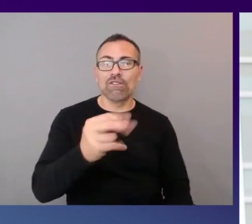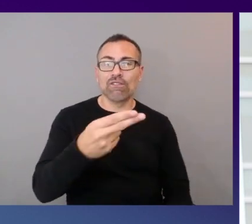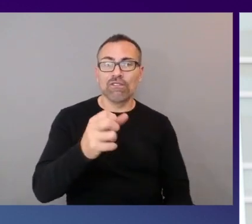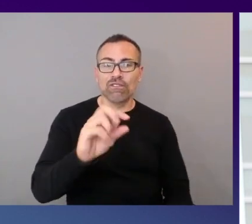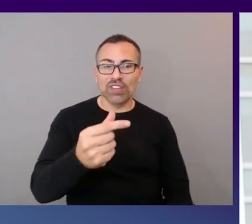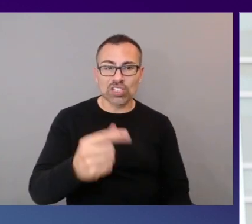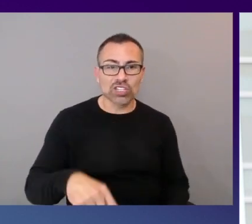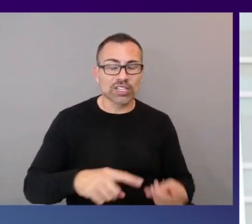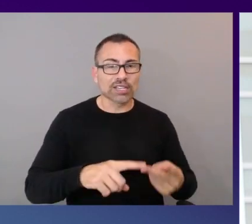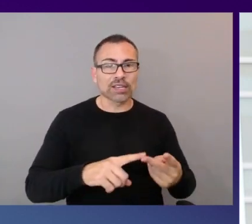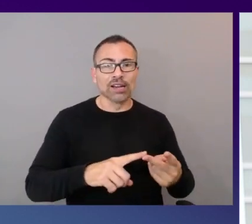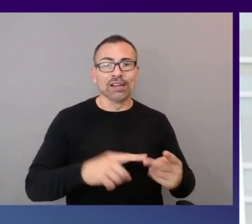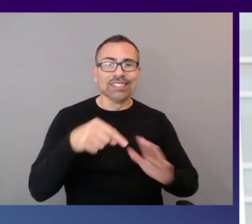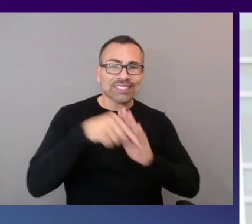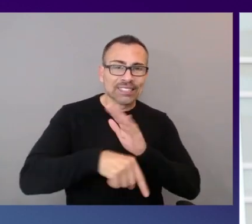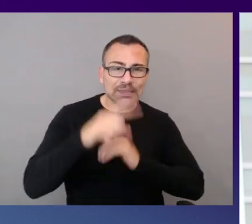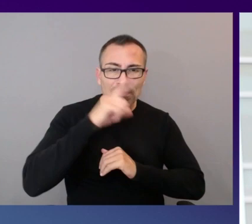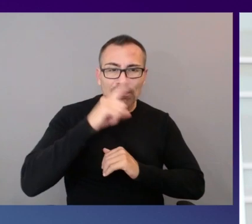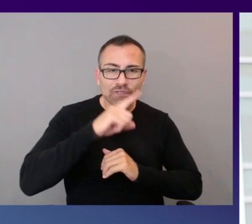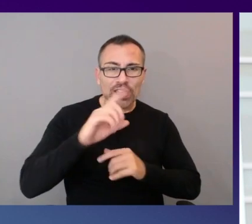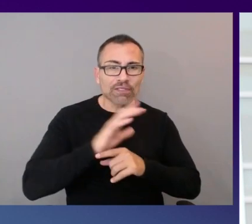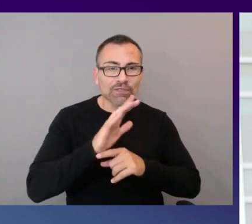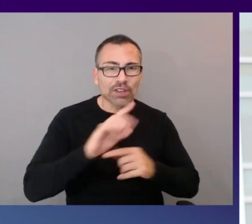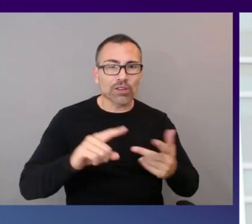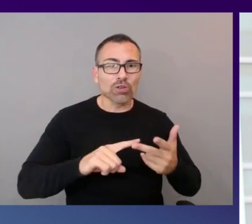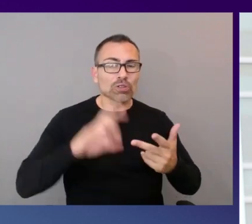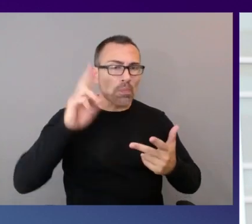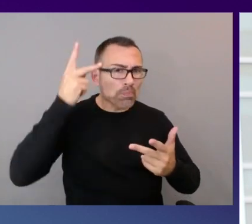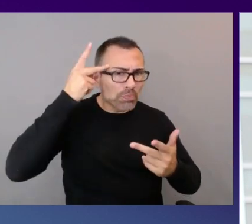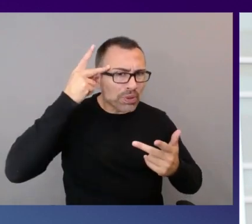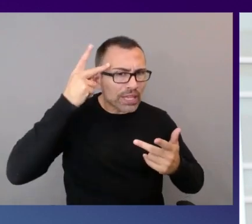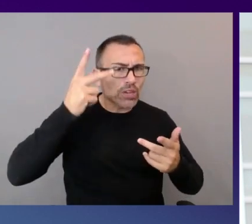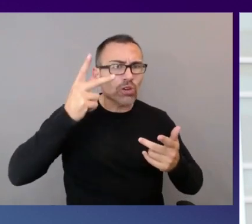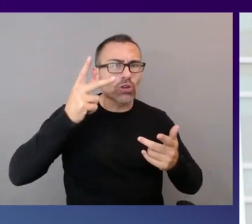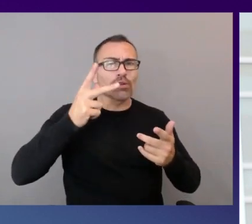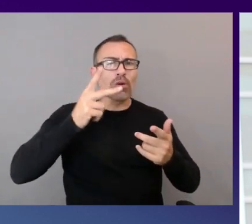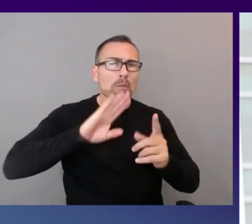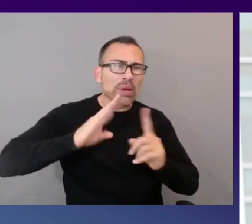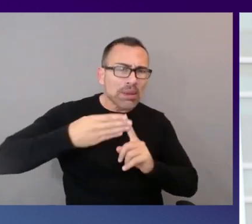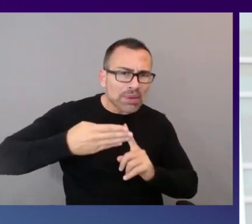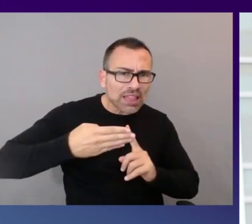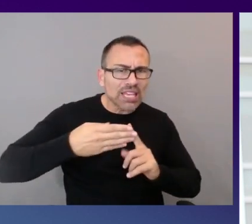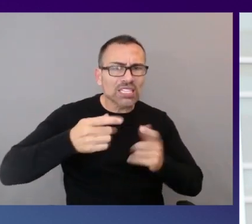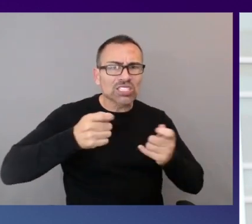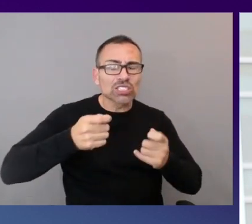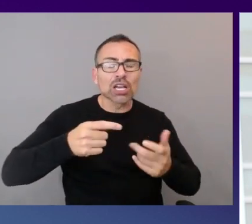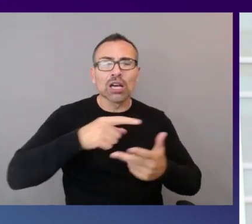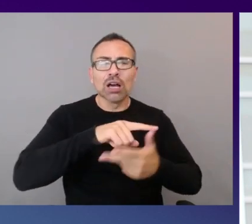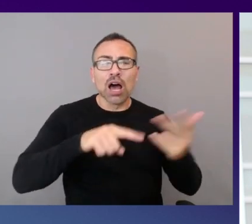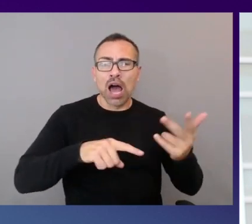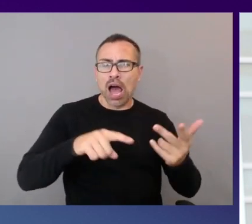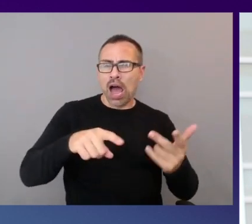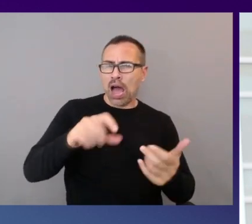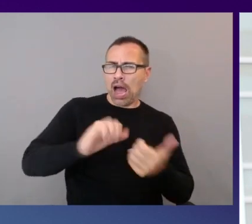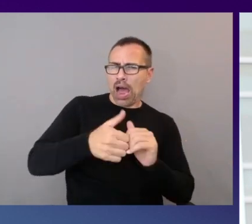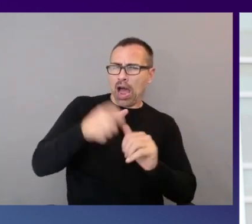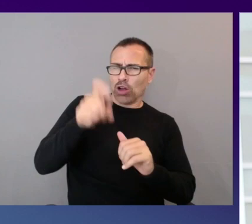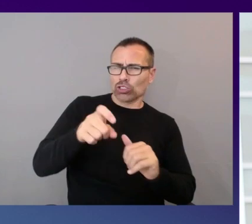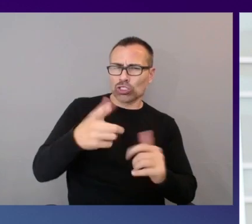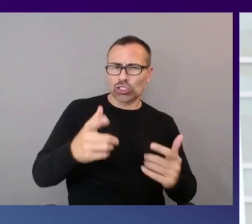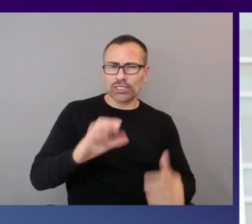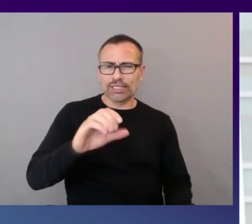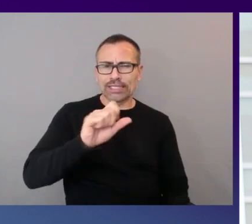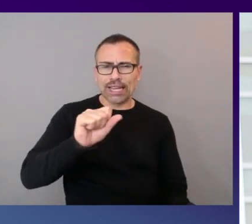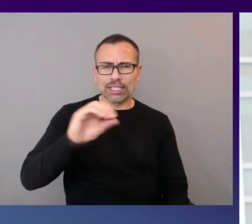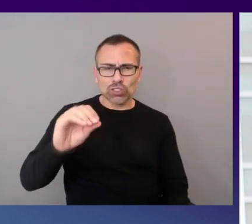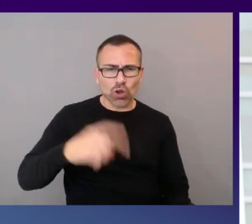of things, how should CISOs and chief privacy officers and chief risk officers think about that when they're trying to protect their